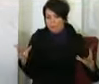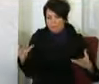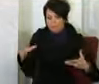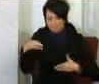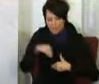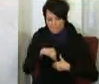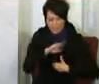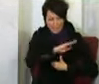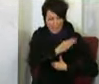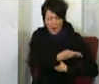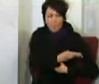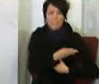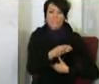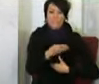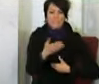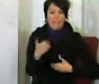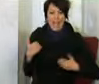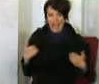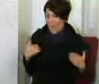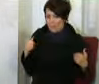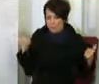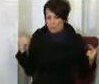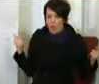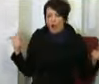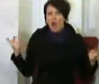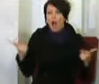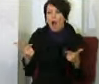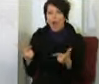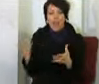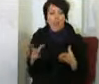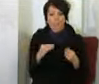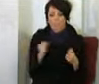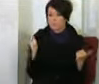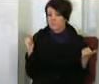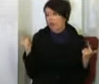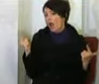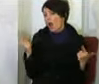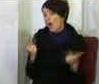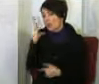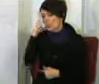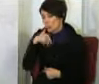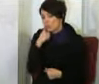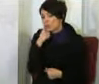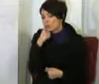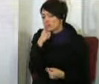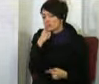embodied powerfulness that we have, it's all accepted and it's all beautiful to Christ.